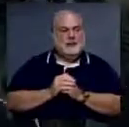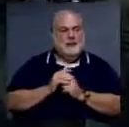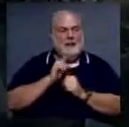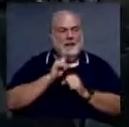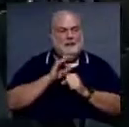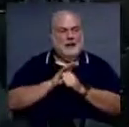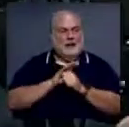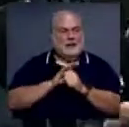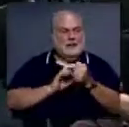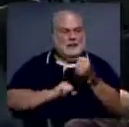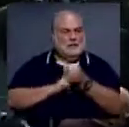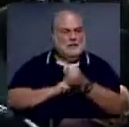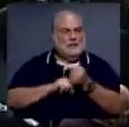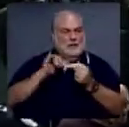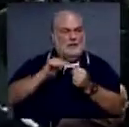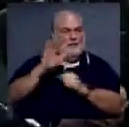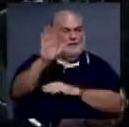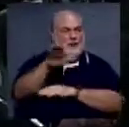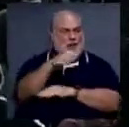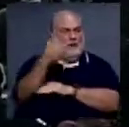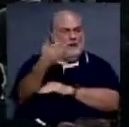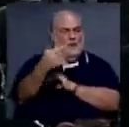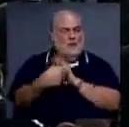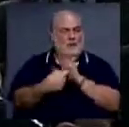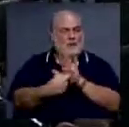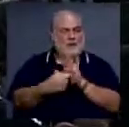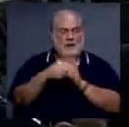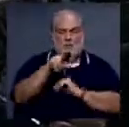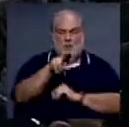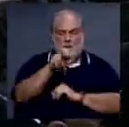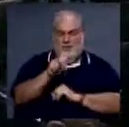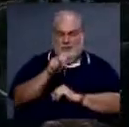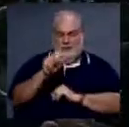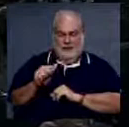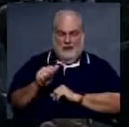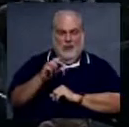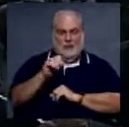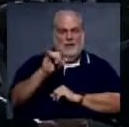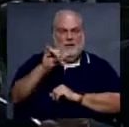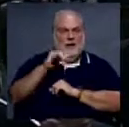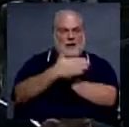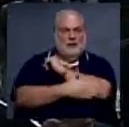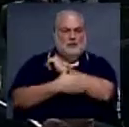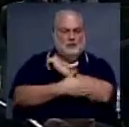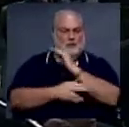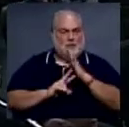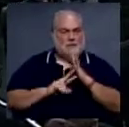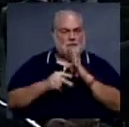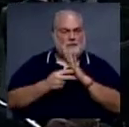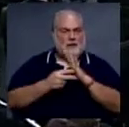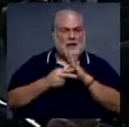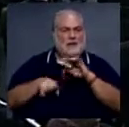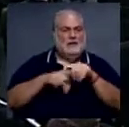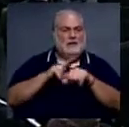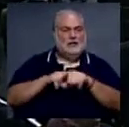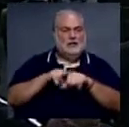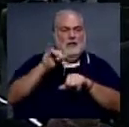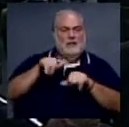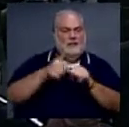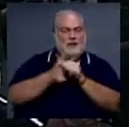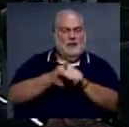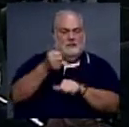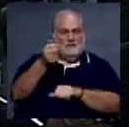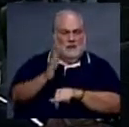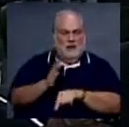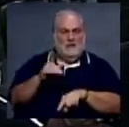I pledge allegiance to the flag of the United States of America and to the republic for which it stands, one nation